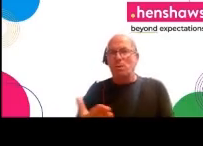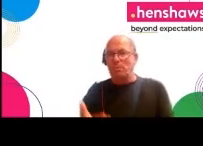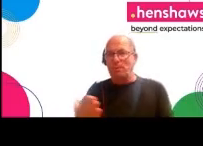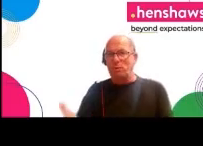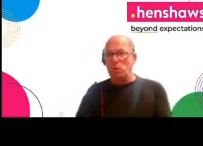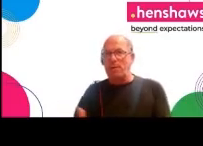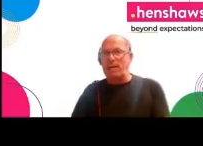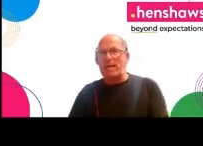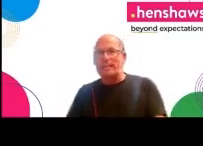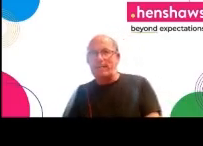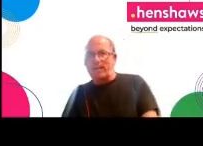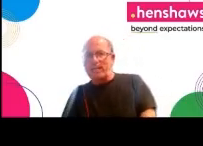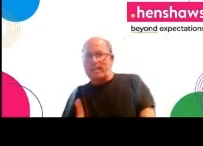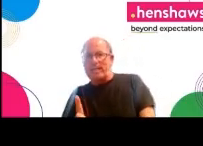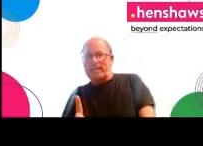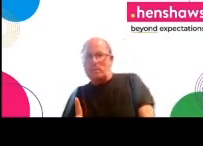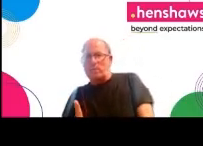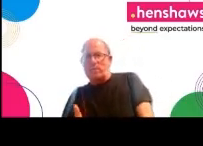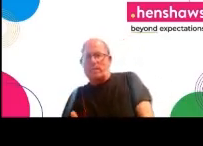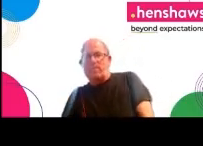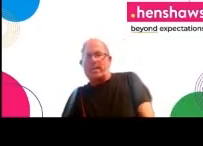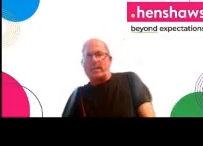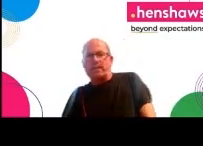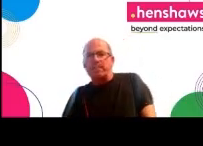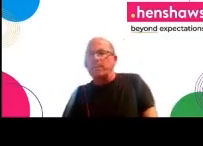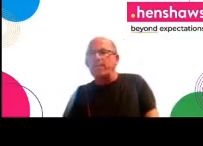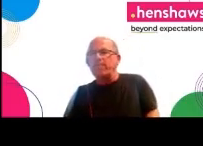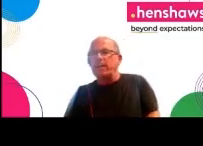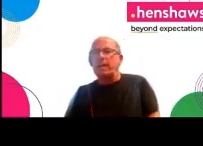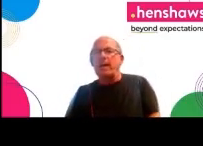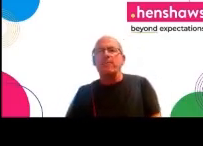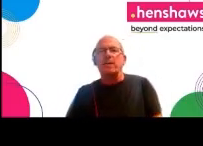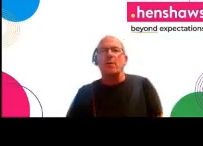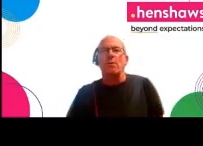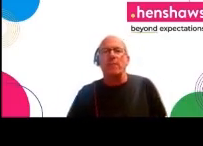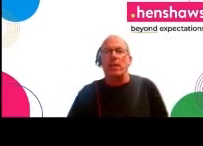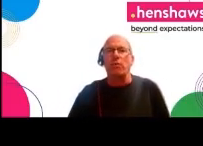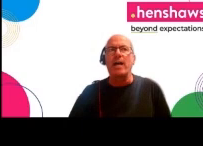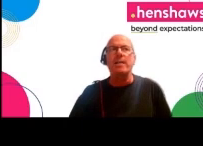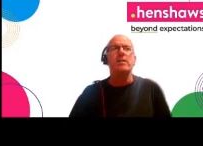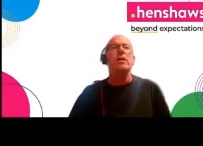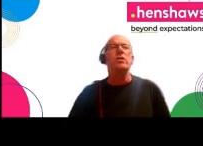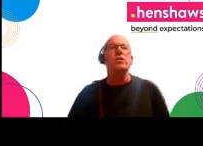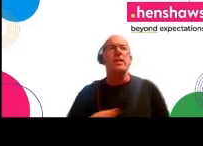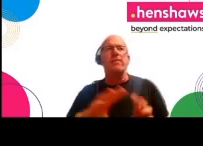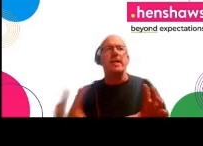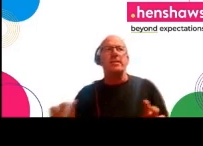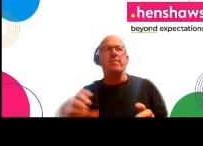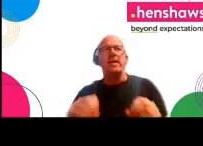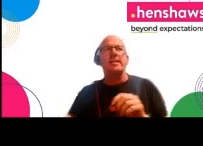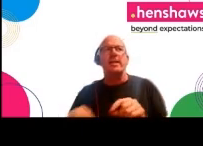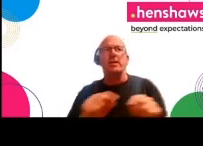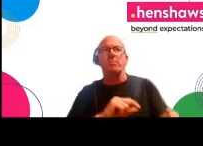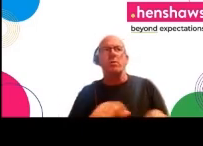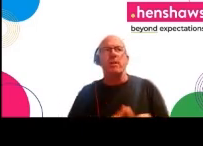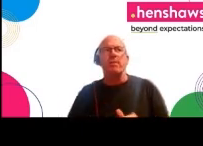so the common ones with TalkBack and Siri is 1 single finger, flick left or flick right to navigate to the next item or the